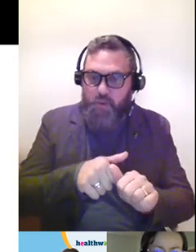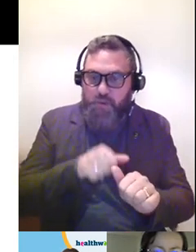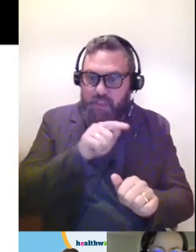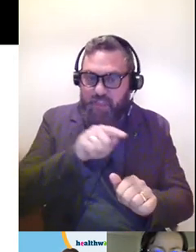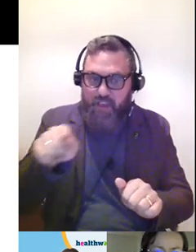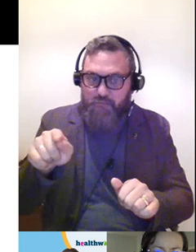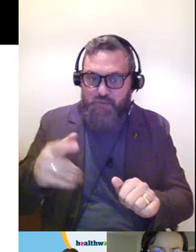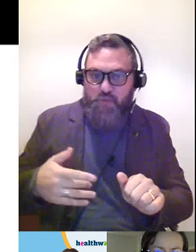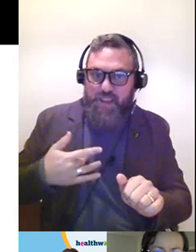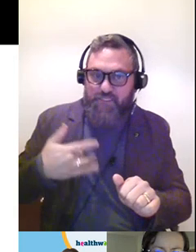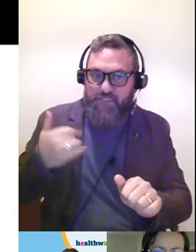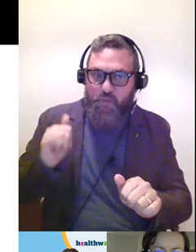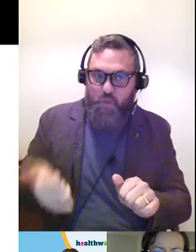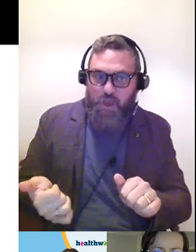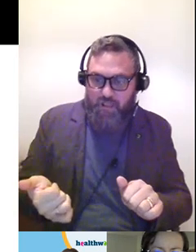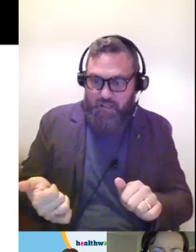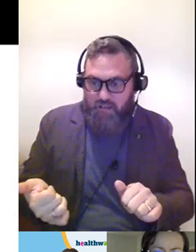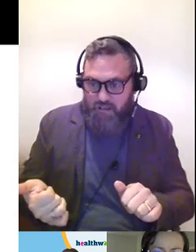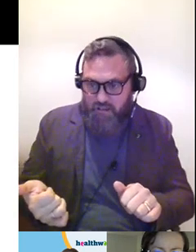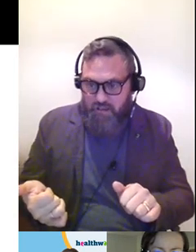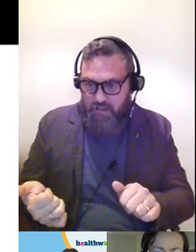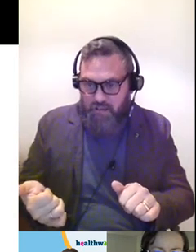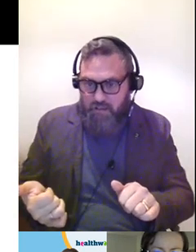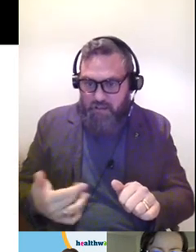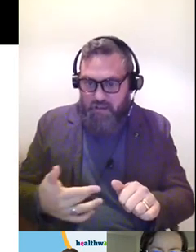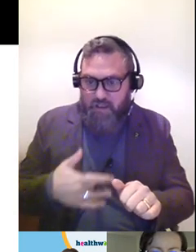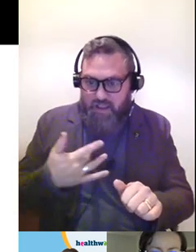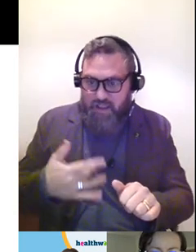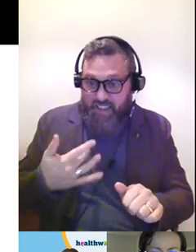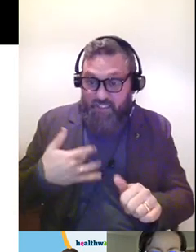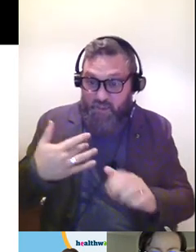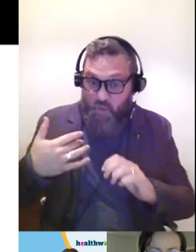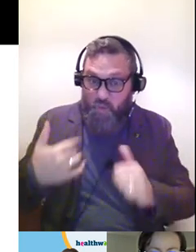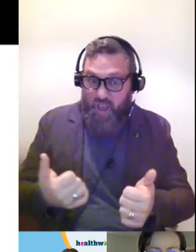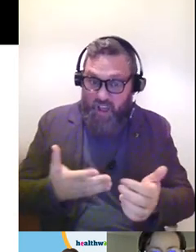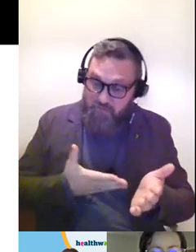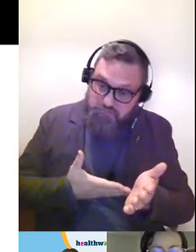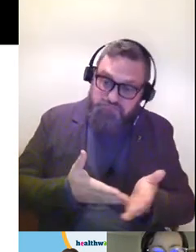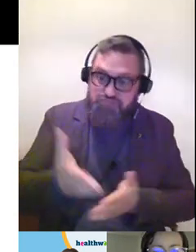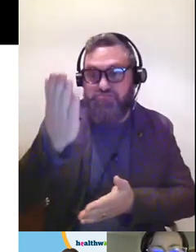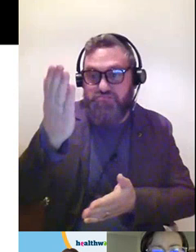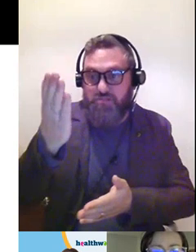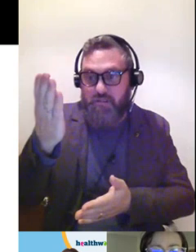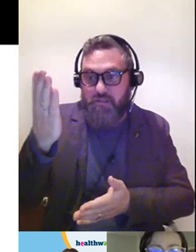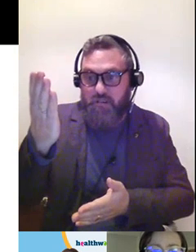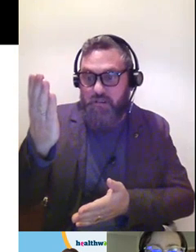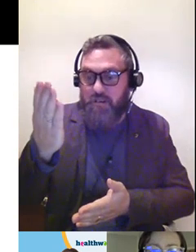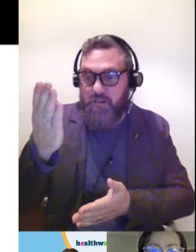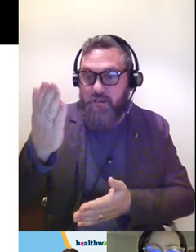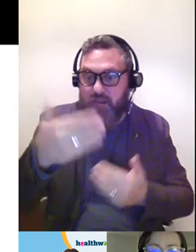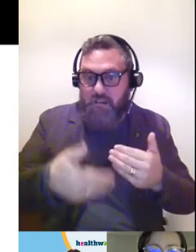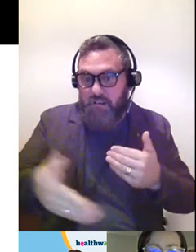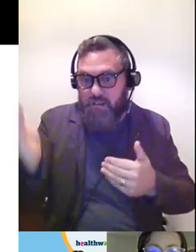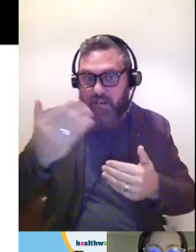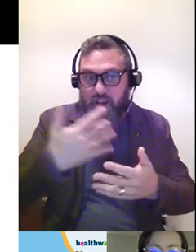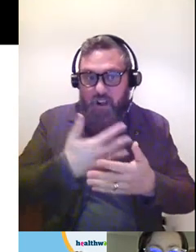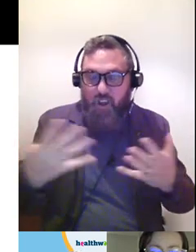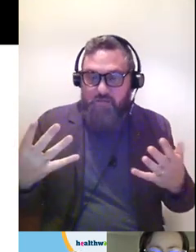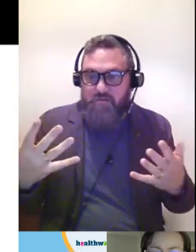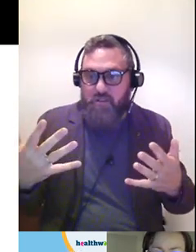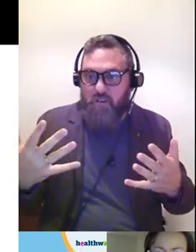well. And this is trying to support people to live well for as long as possible. There are many long-term